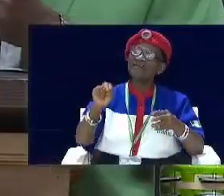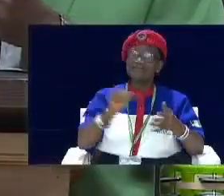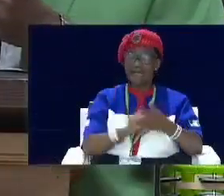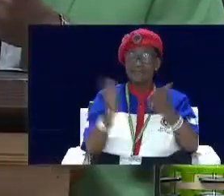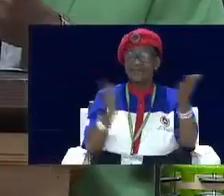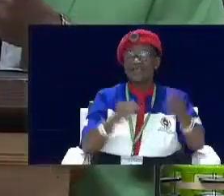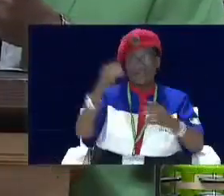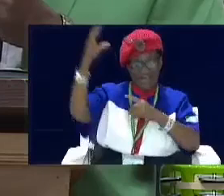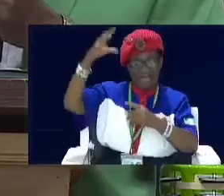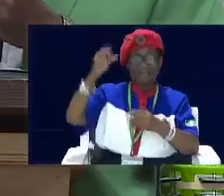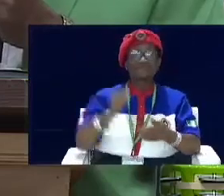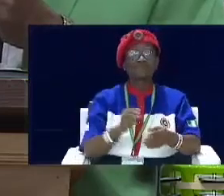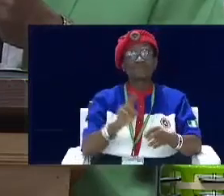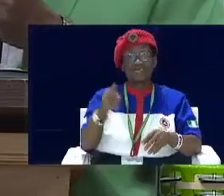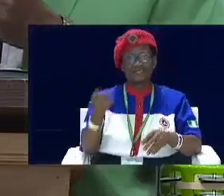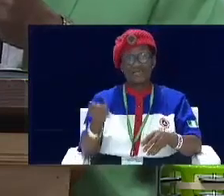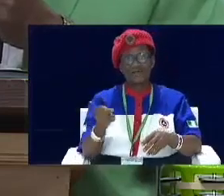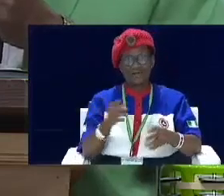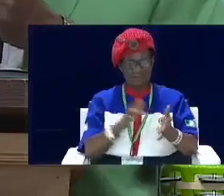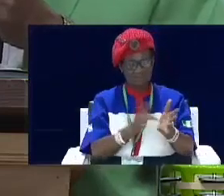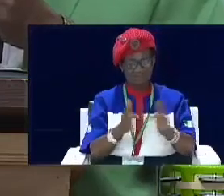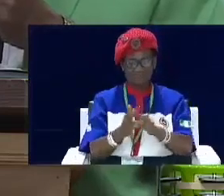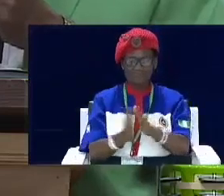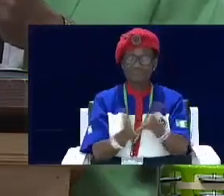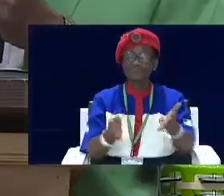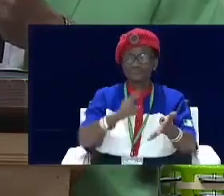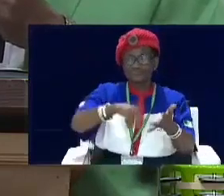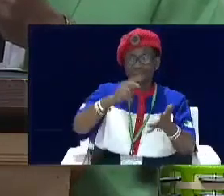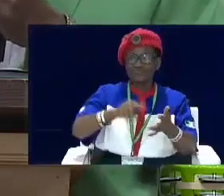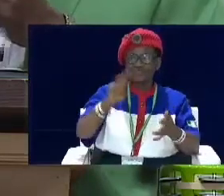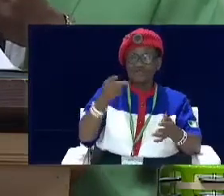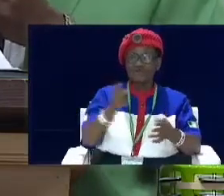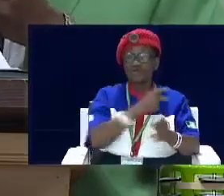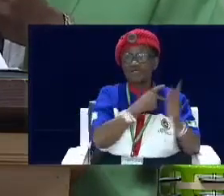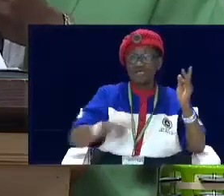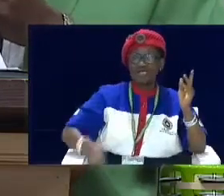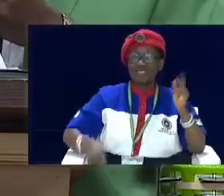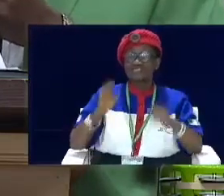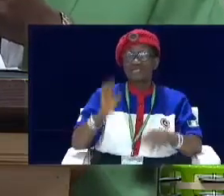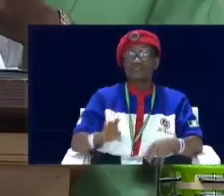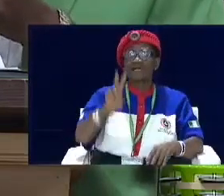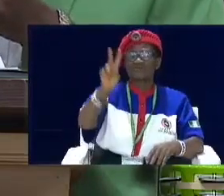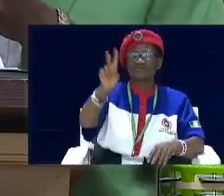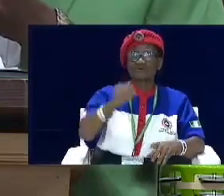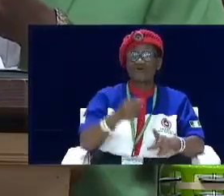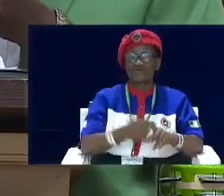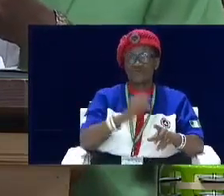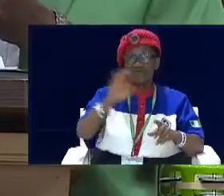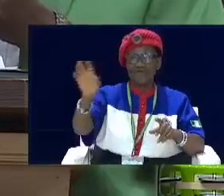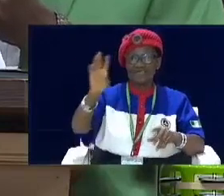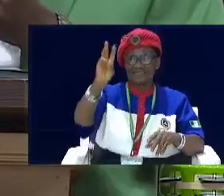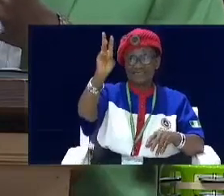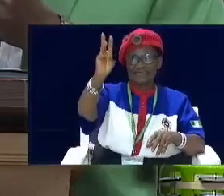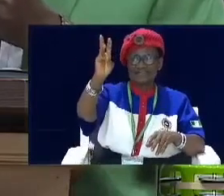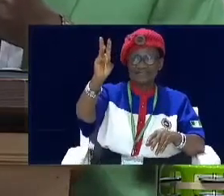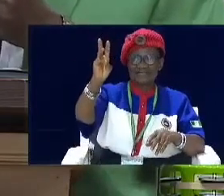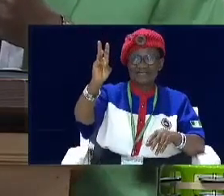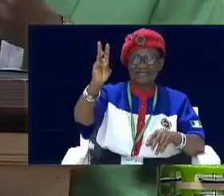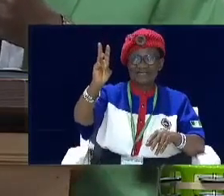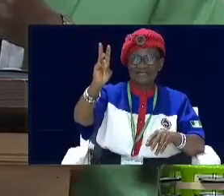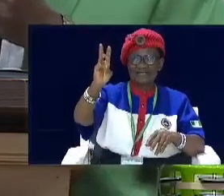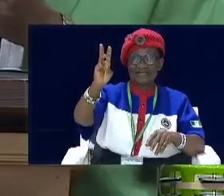2 Kings chapter 2. Awon oba keji, ori keji. From verse 6 lati ese